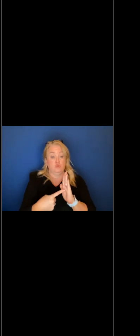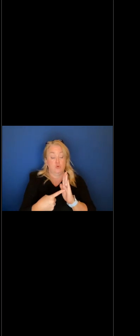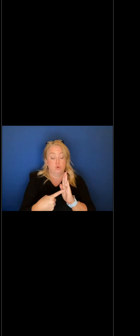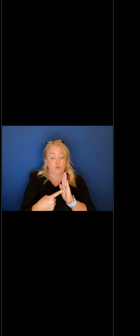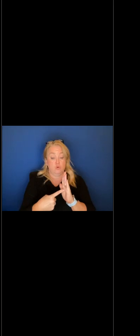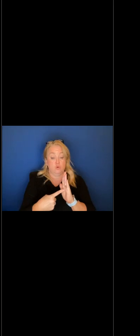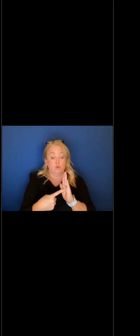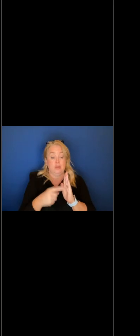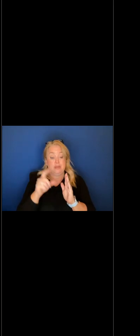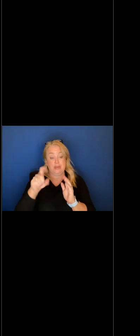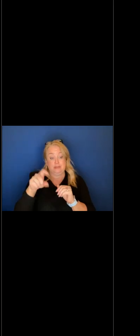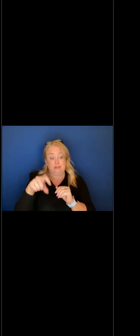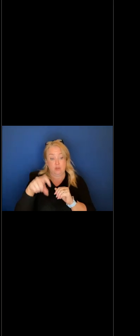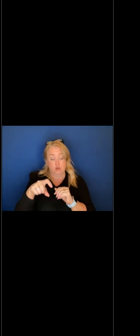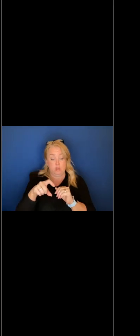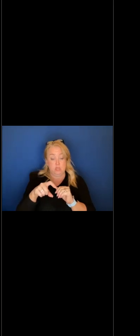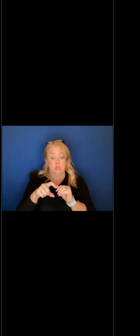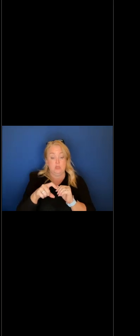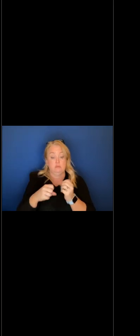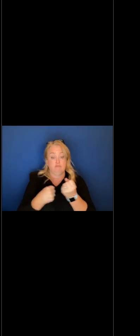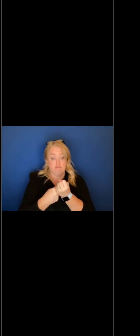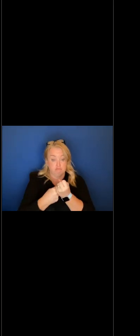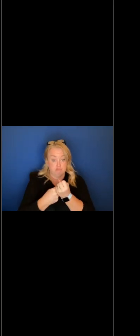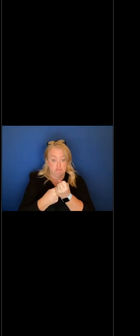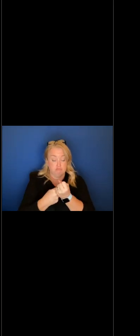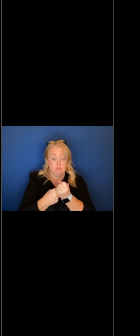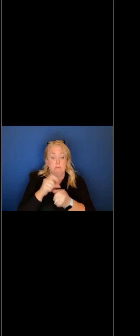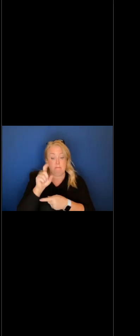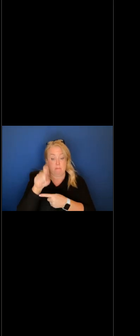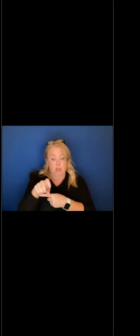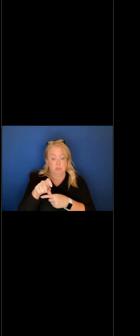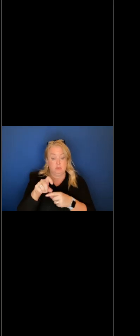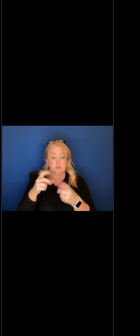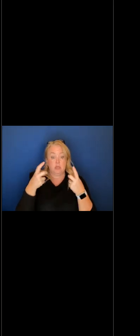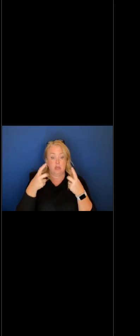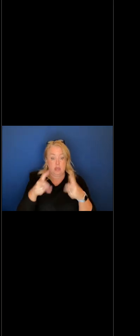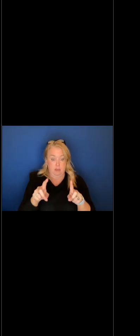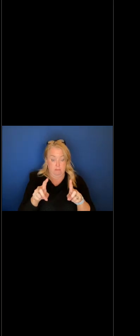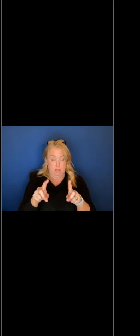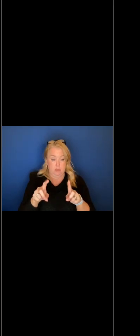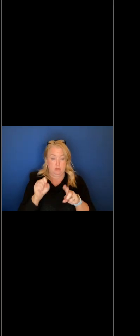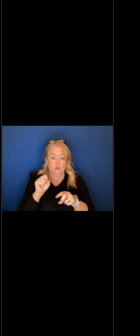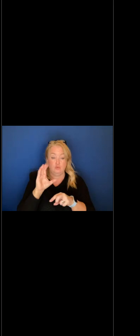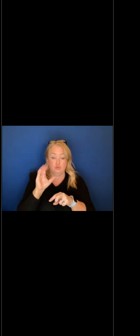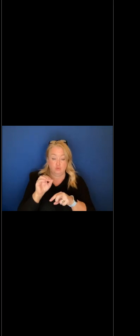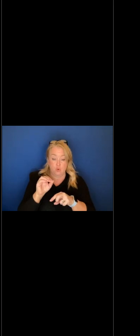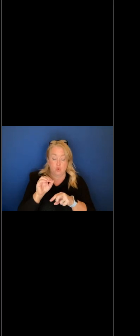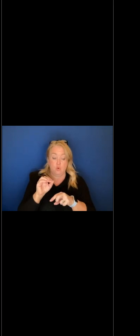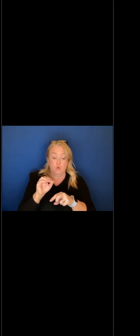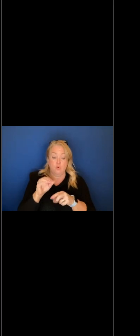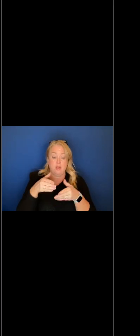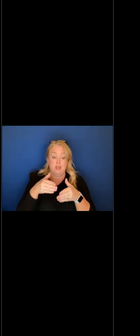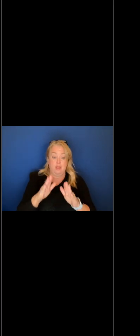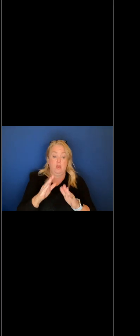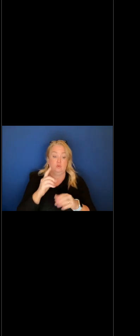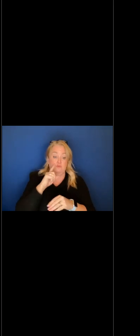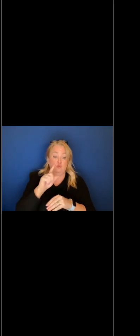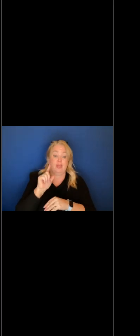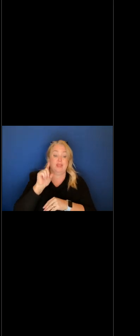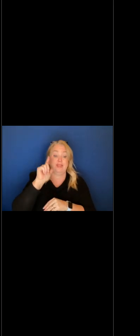the necessary reinforcement must be placed so as to permit